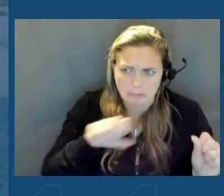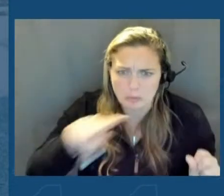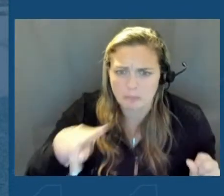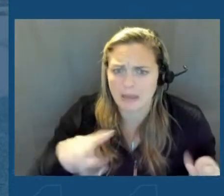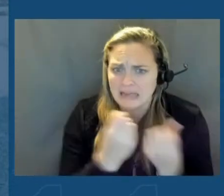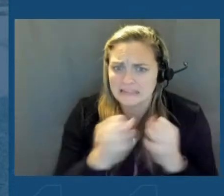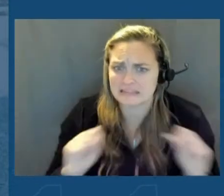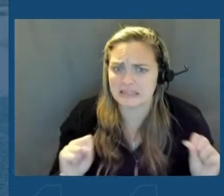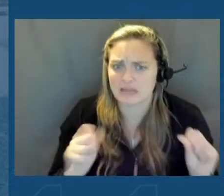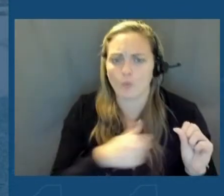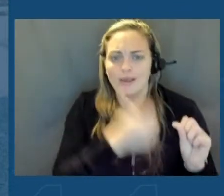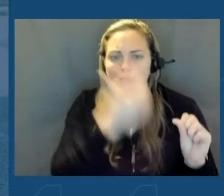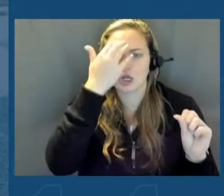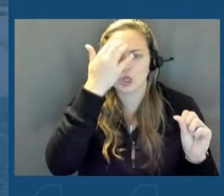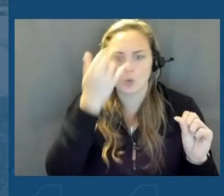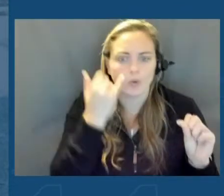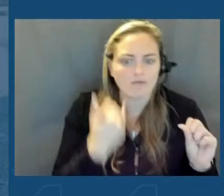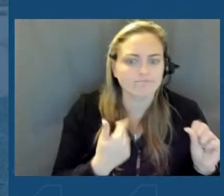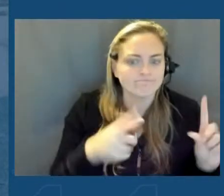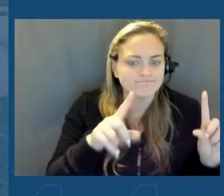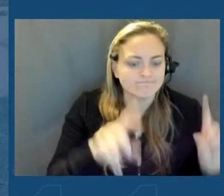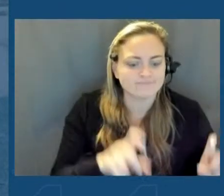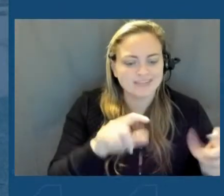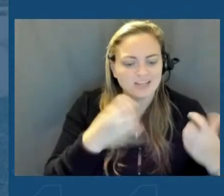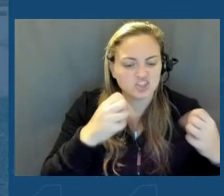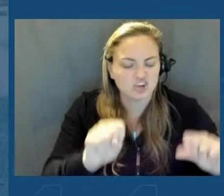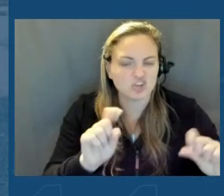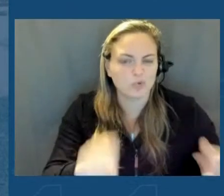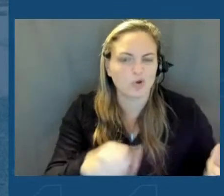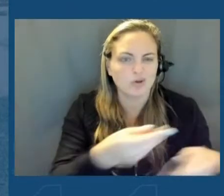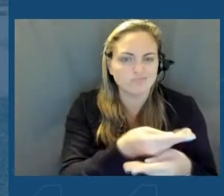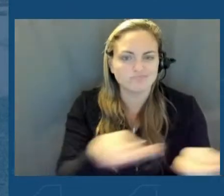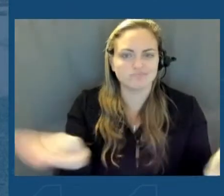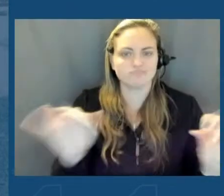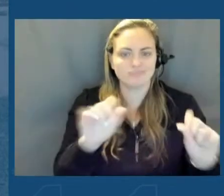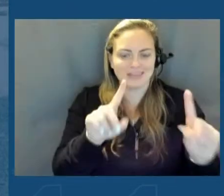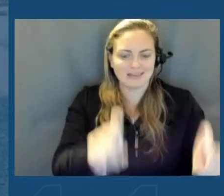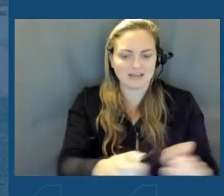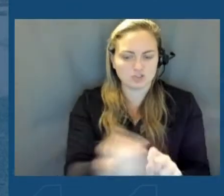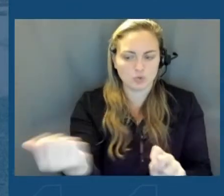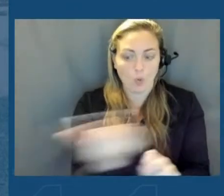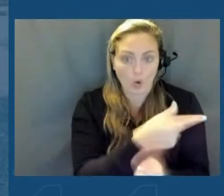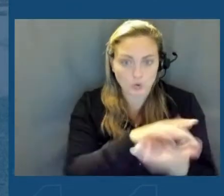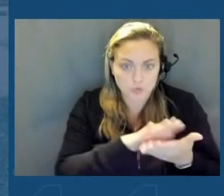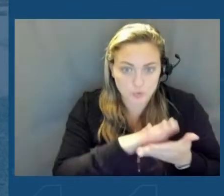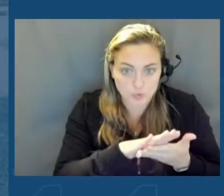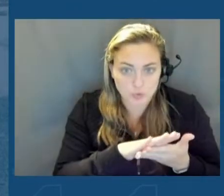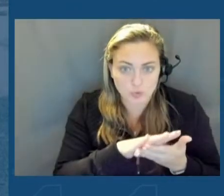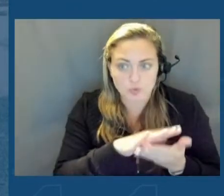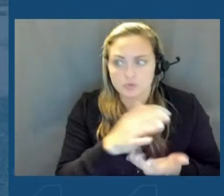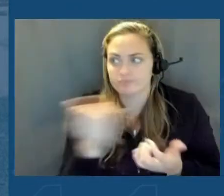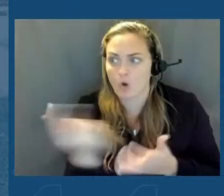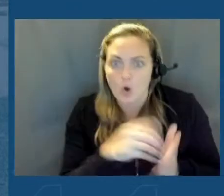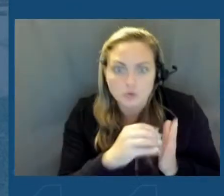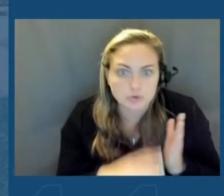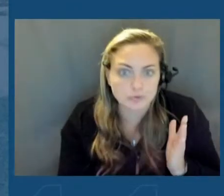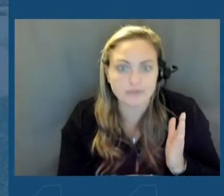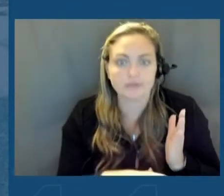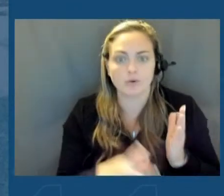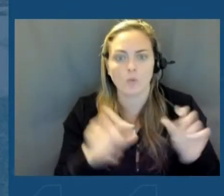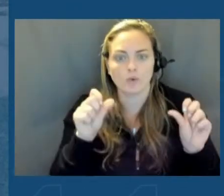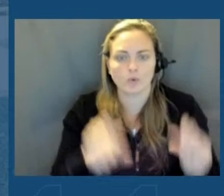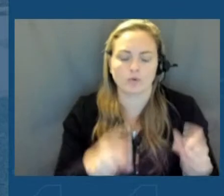And we knew if we had a testing strategy where we can get tests in the hands of every single school, every single student, that we